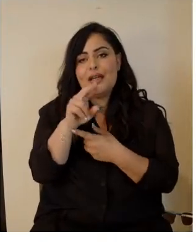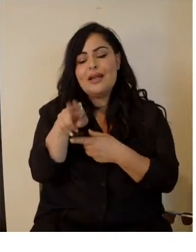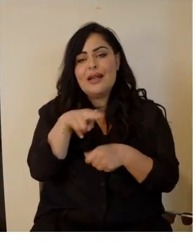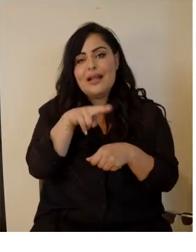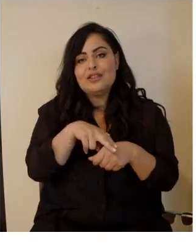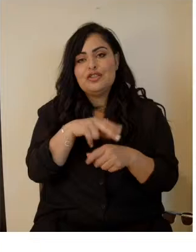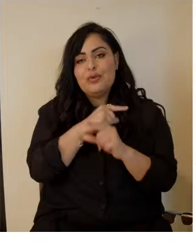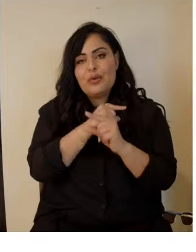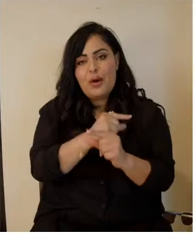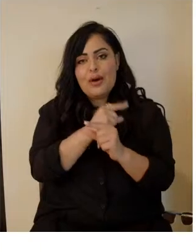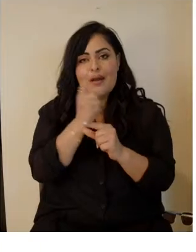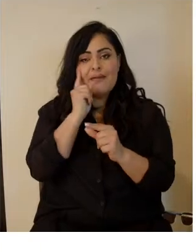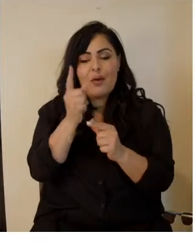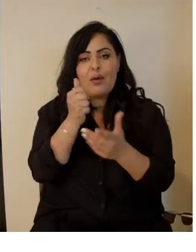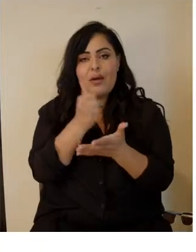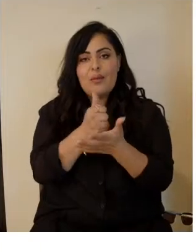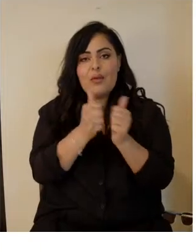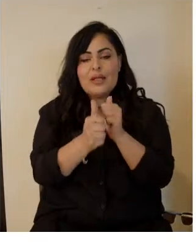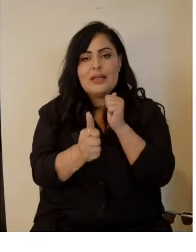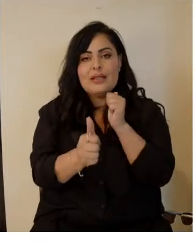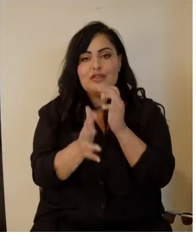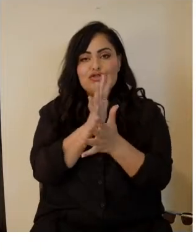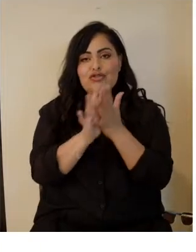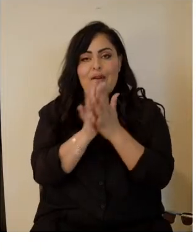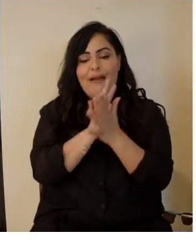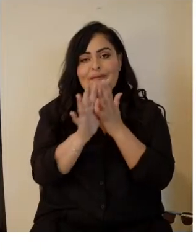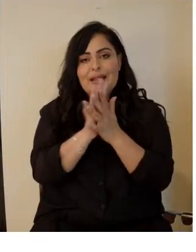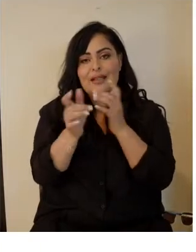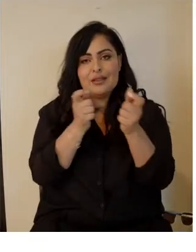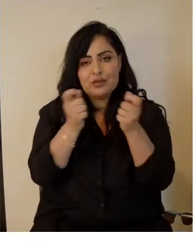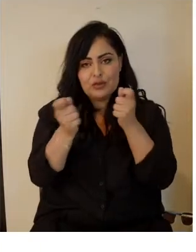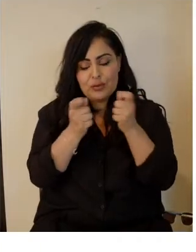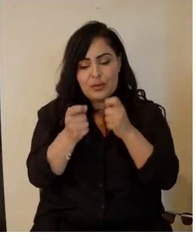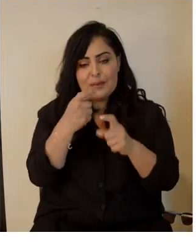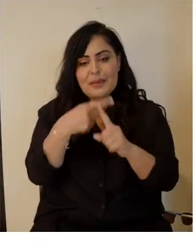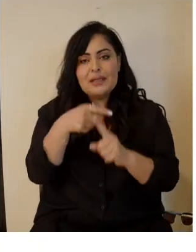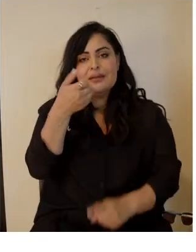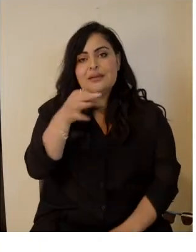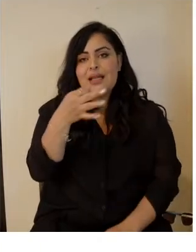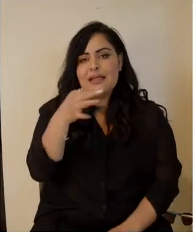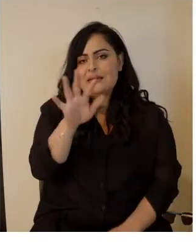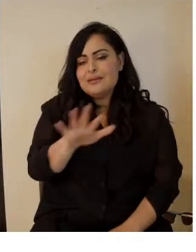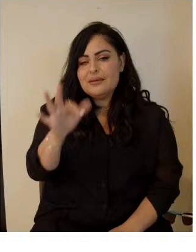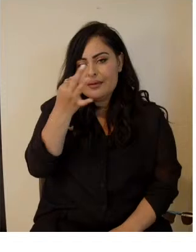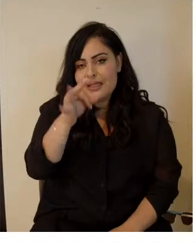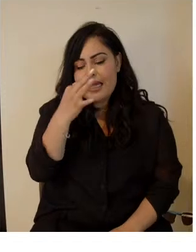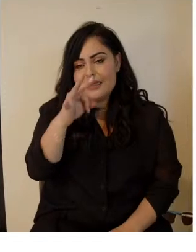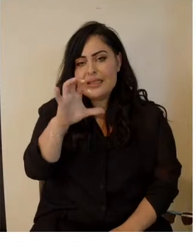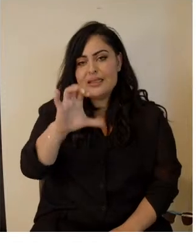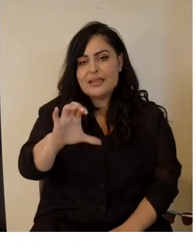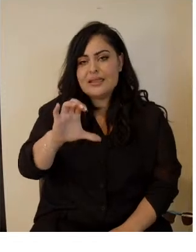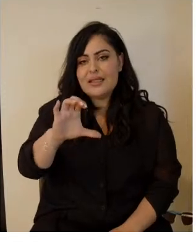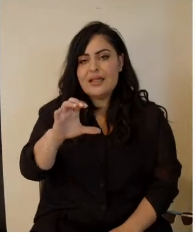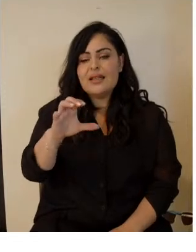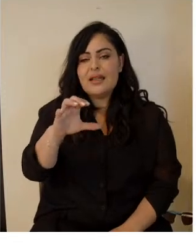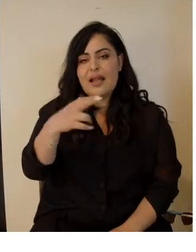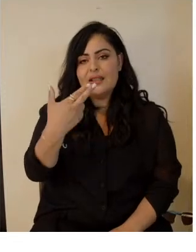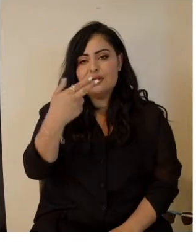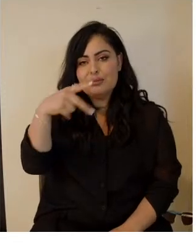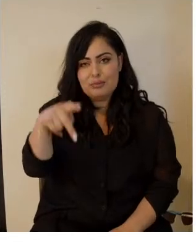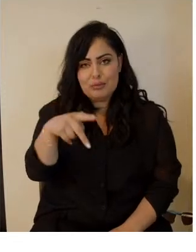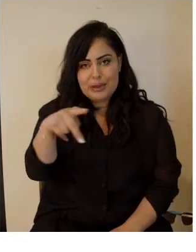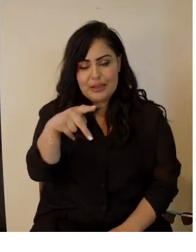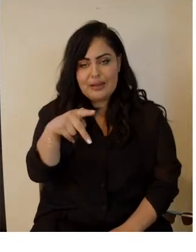Guards to help with traffic control at certain points, and also approximately 19 California Highway